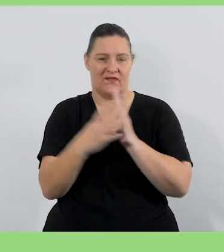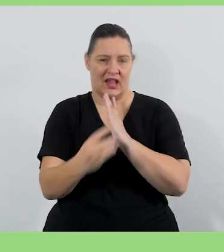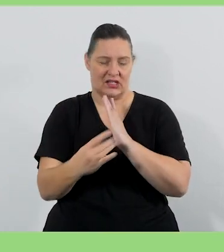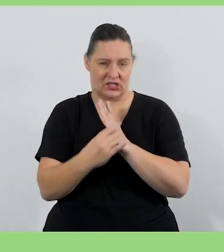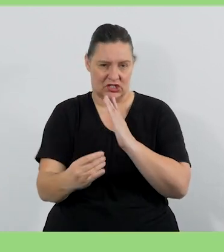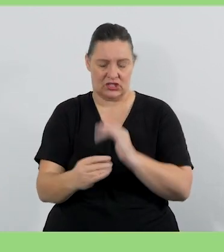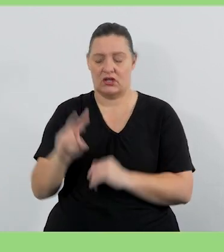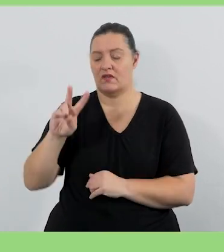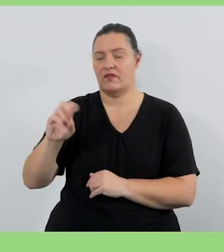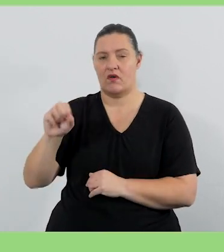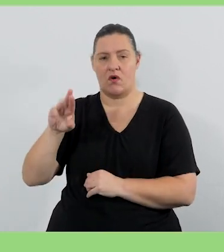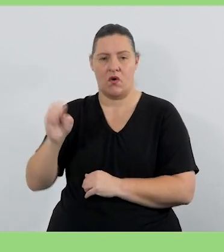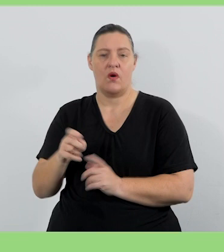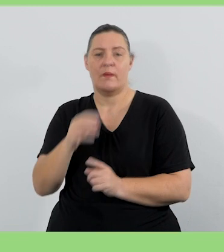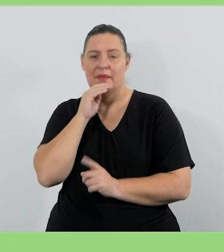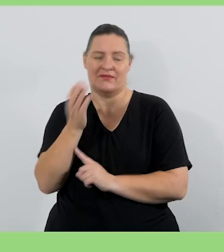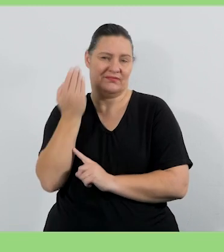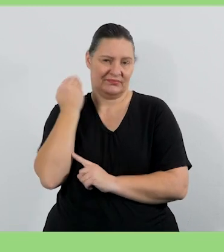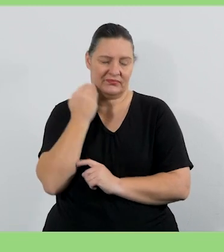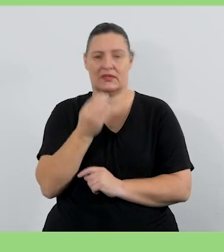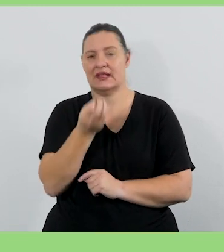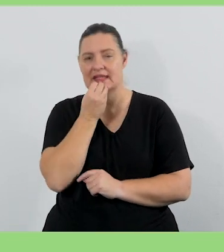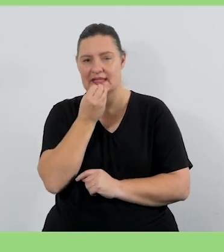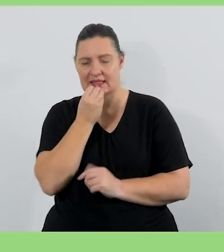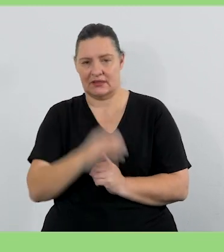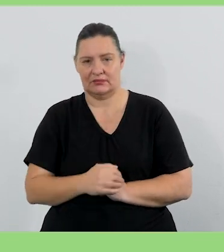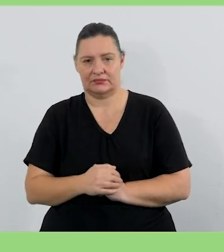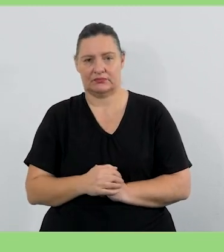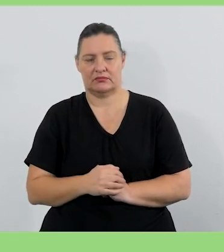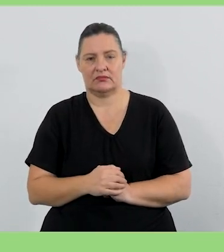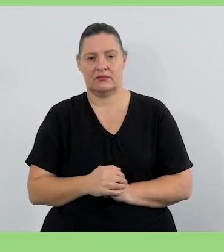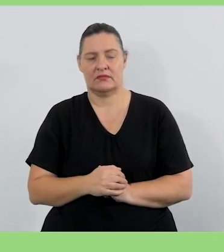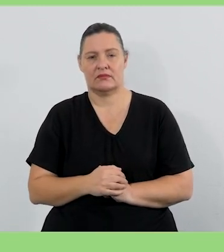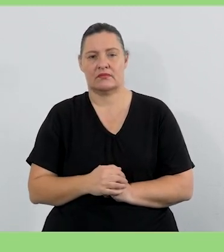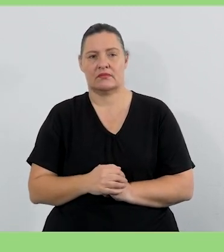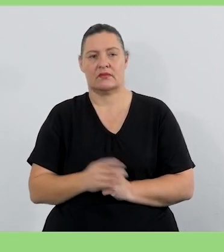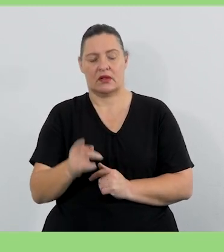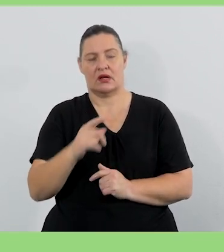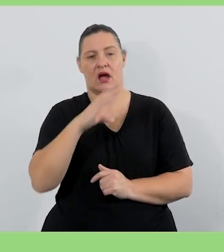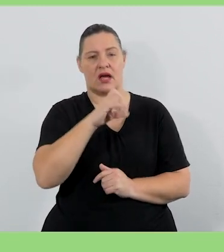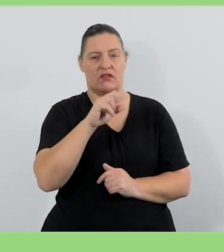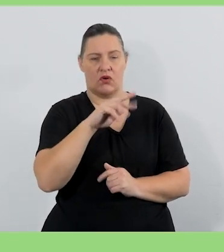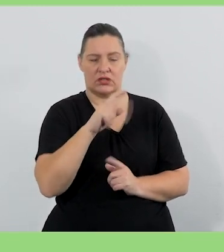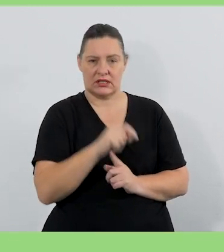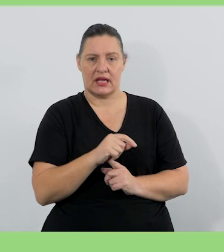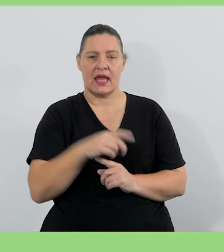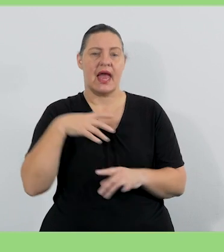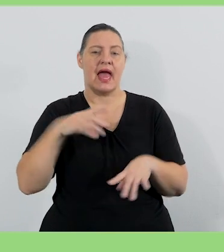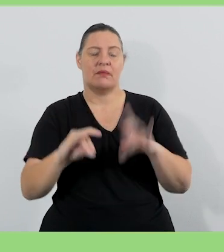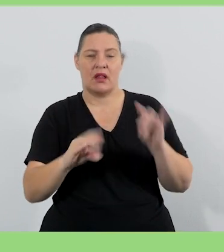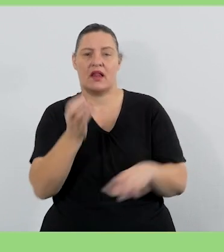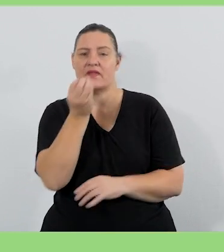flesh, and vor, if you remember from the first one, is to eat. So carnivores are animals